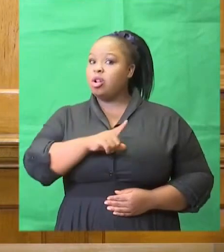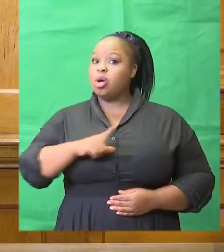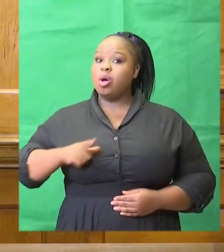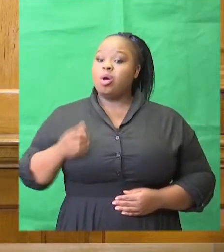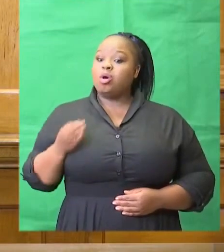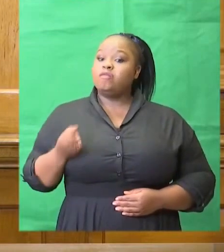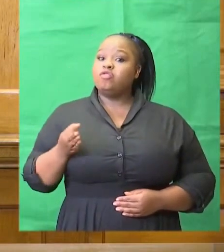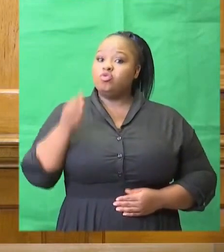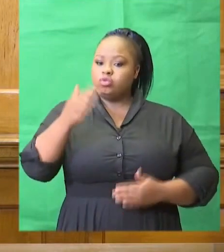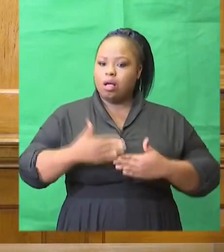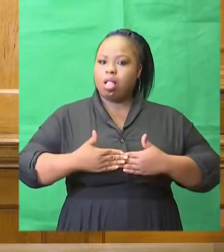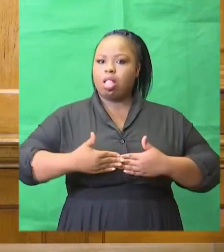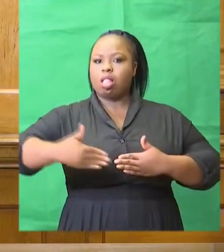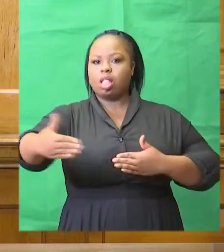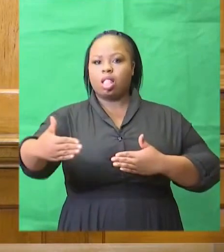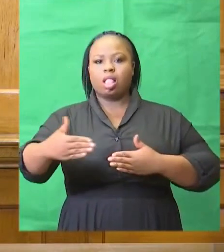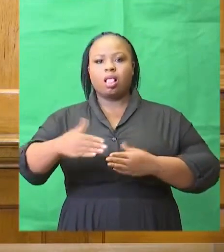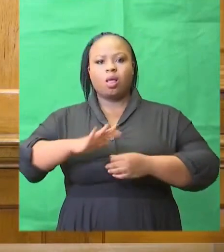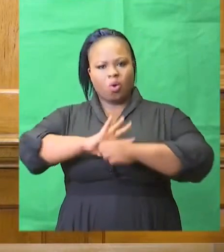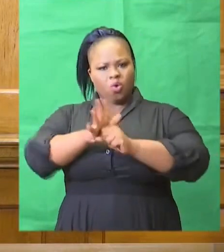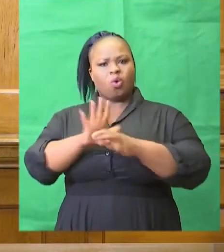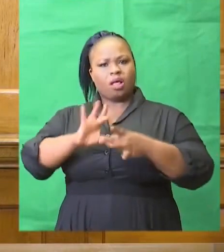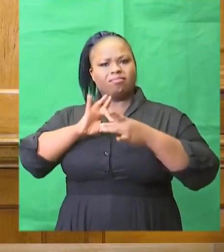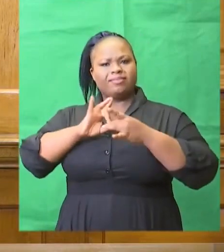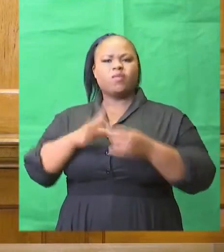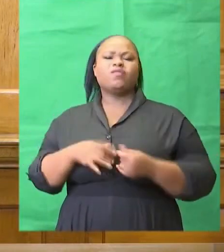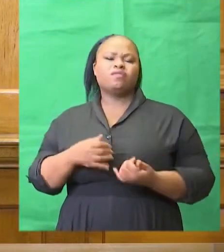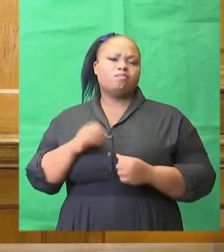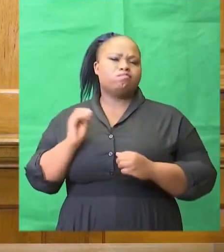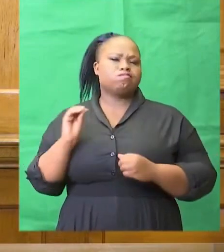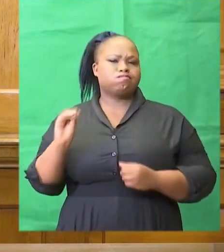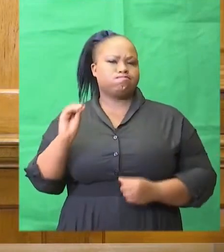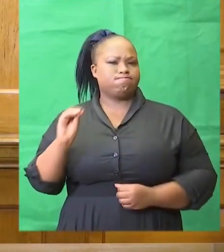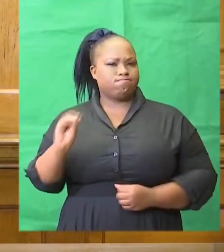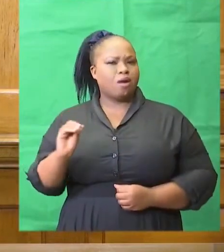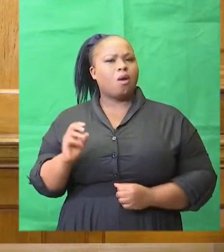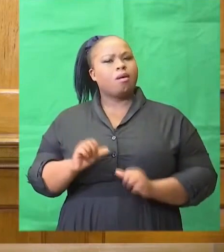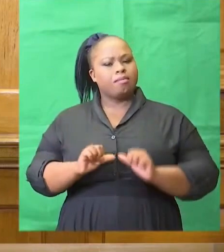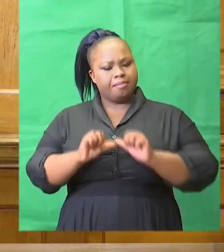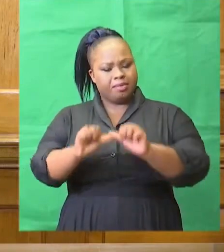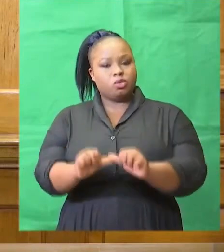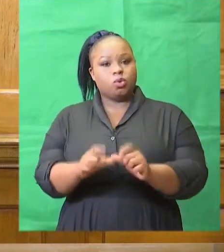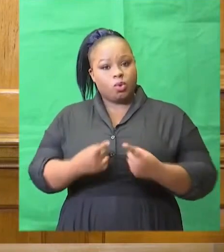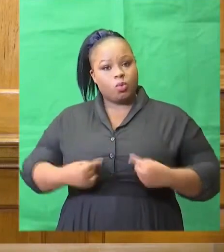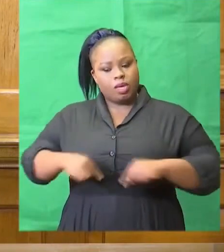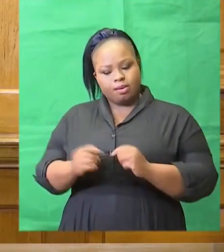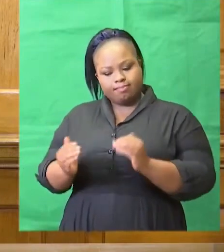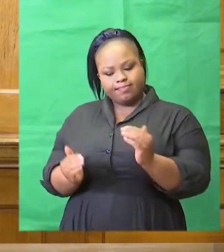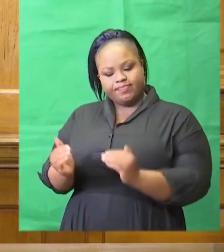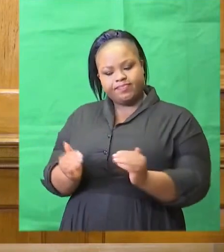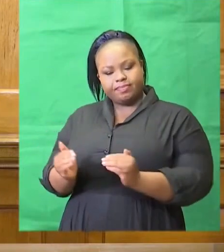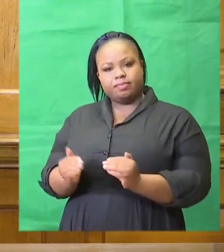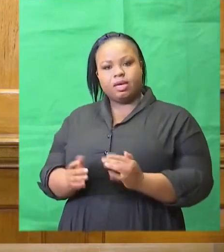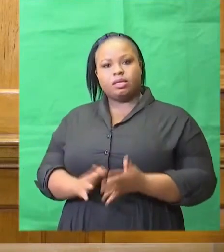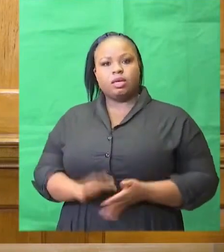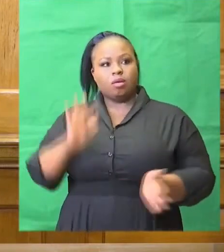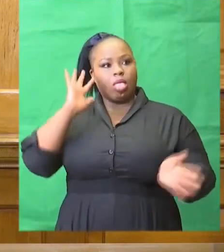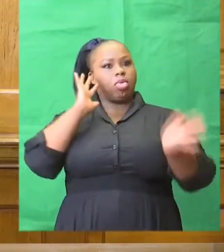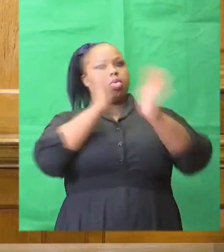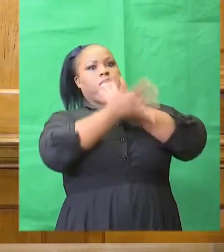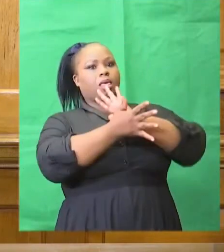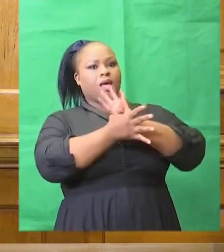term. We must therefore find ways of managing the pandemic while limiting disruptions